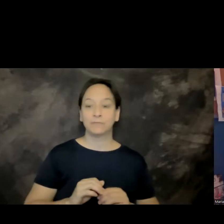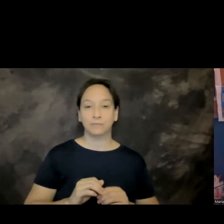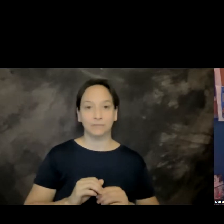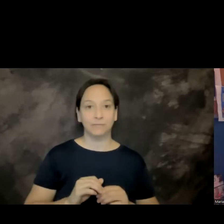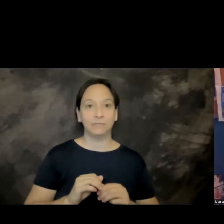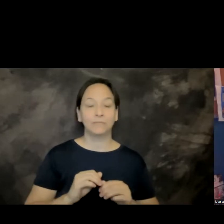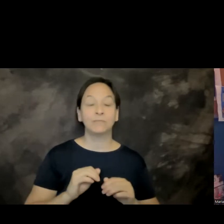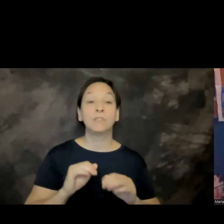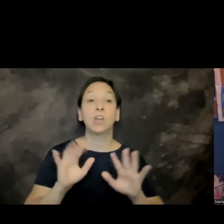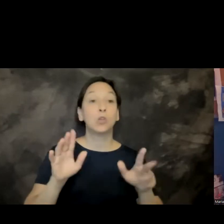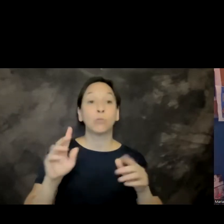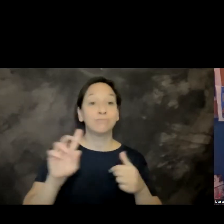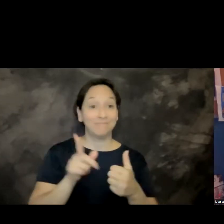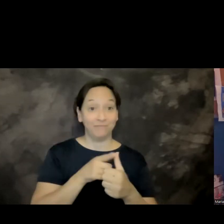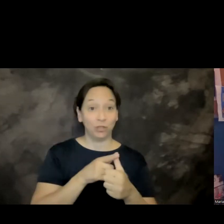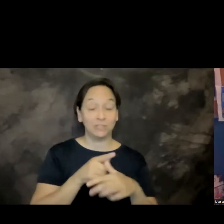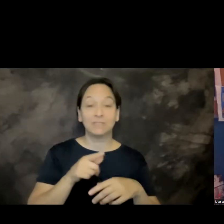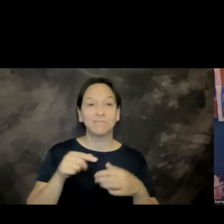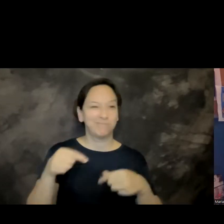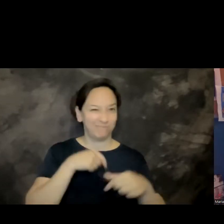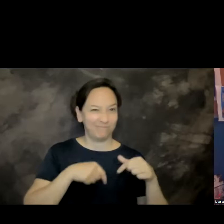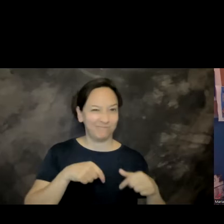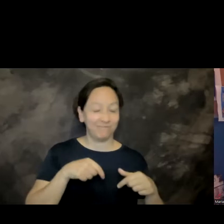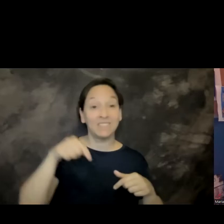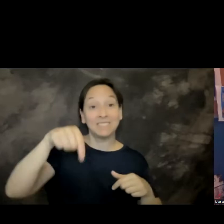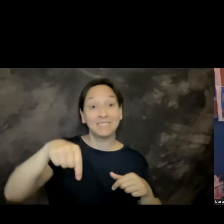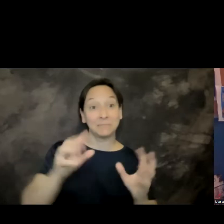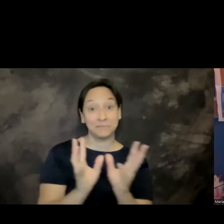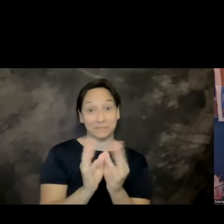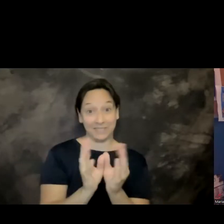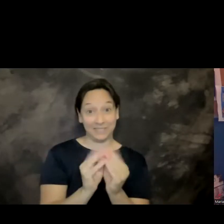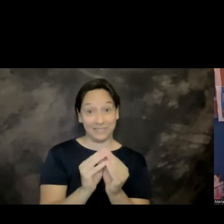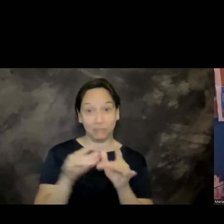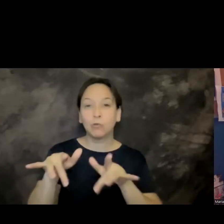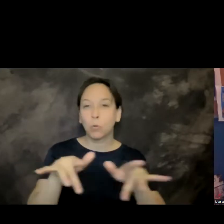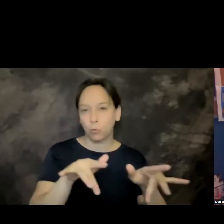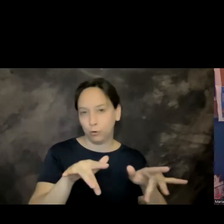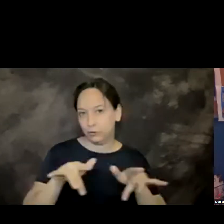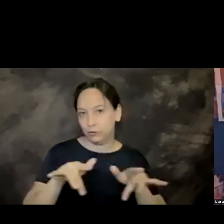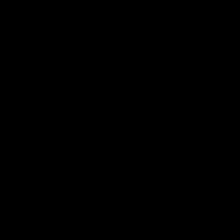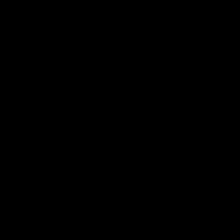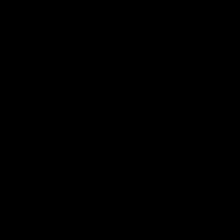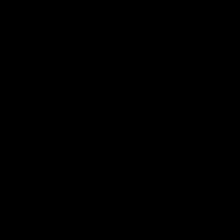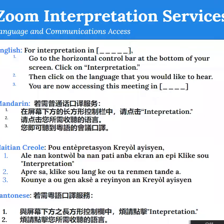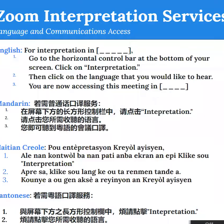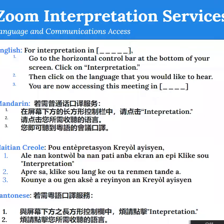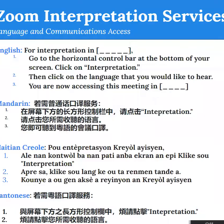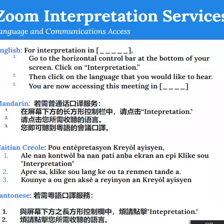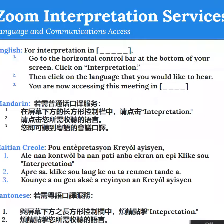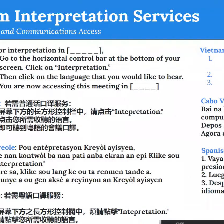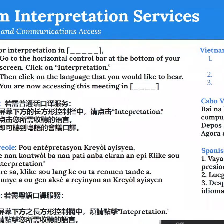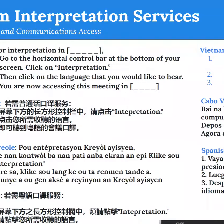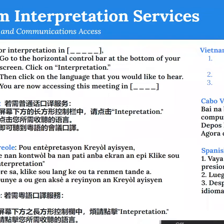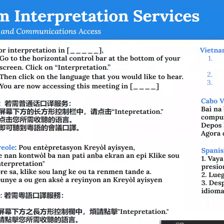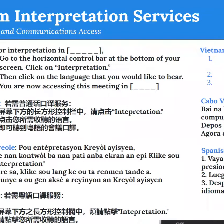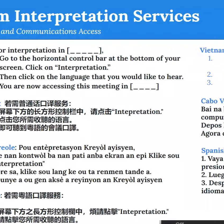Okay, so we're recording this meeting. I'm just going to share my screen for 1 second so that you can